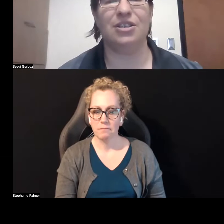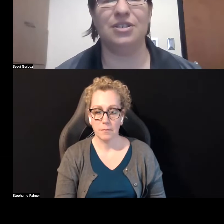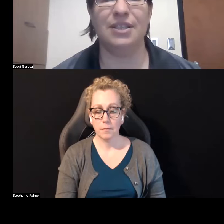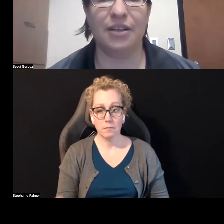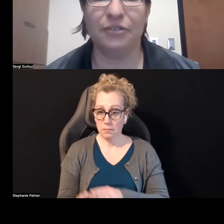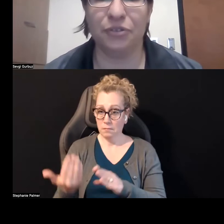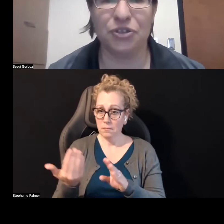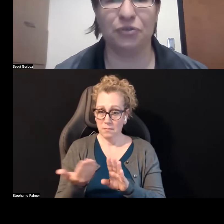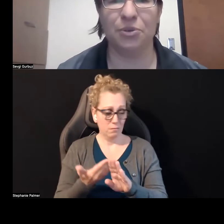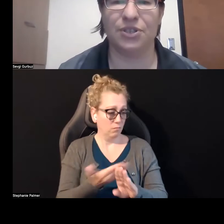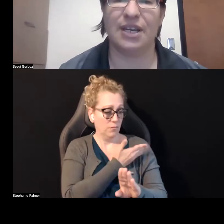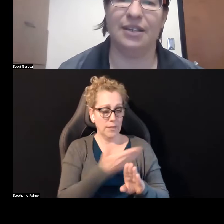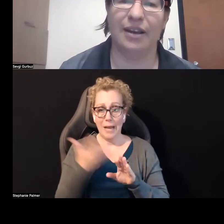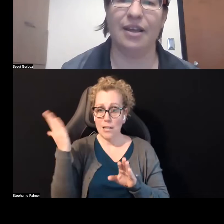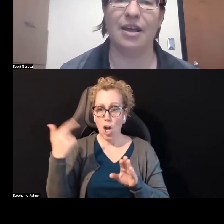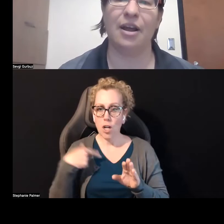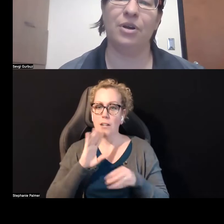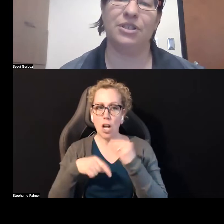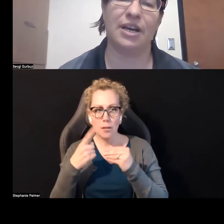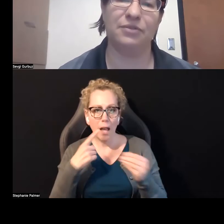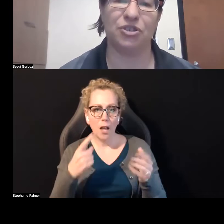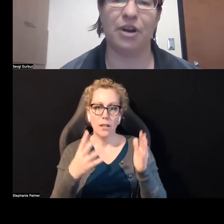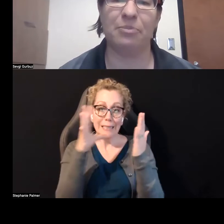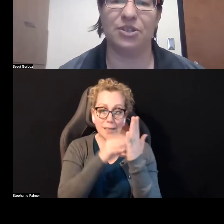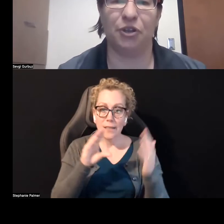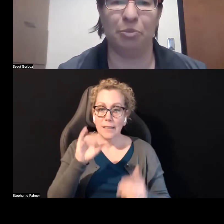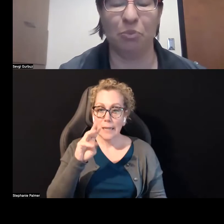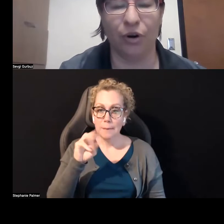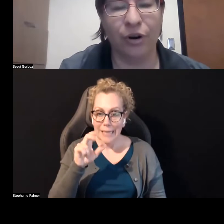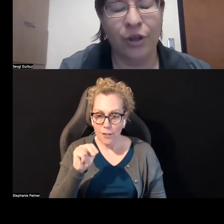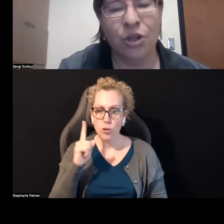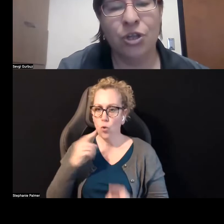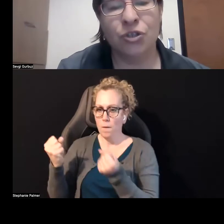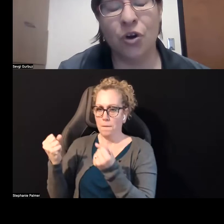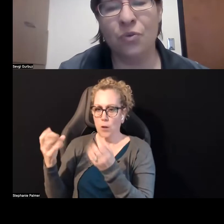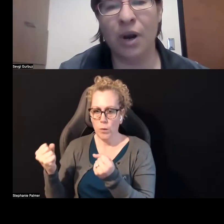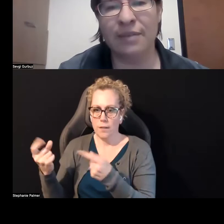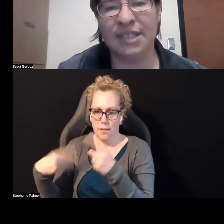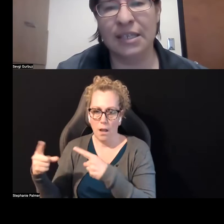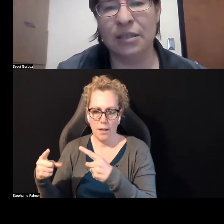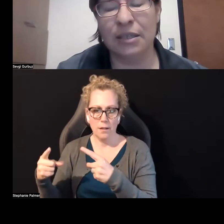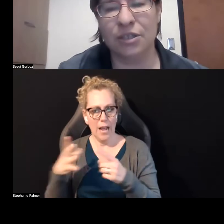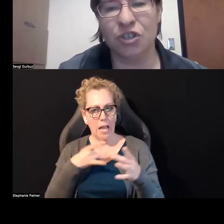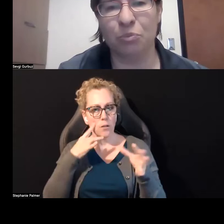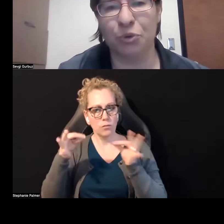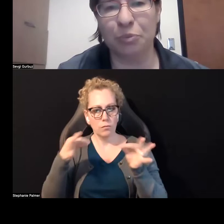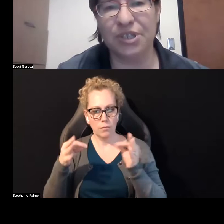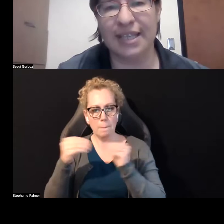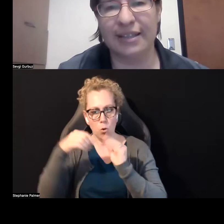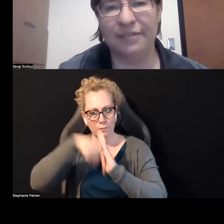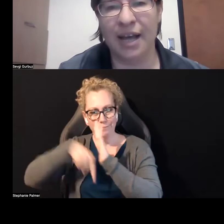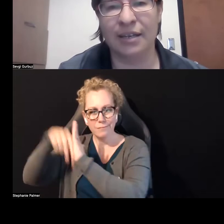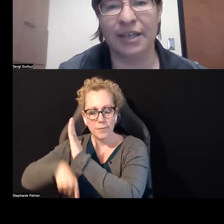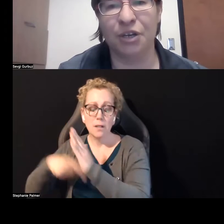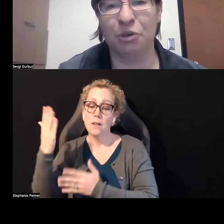of imitation data versus fluent sign data, and I want to kind of describe this a little bit more. So what I've seen in some groups